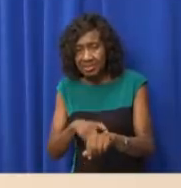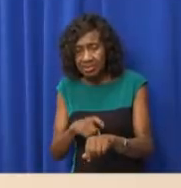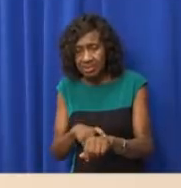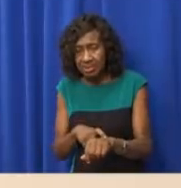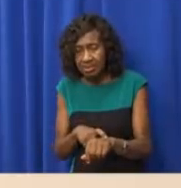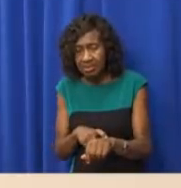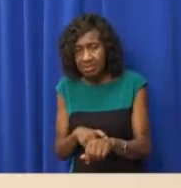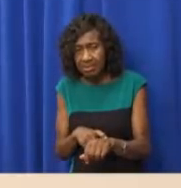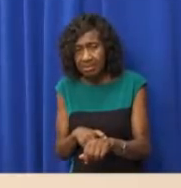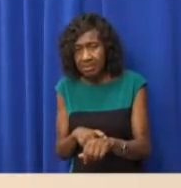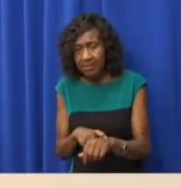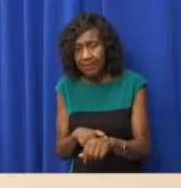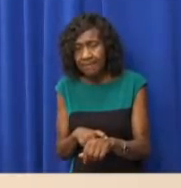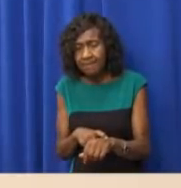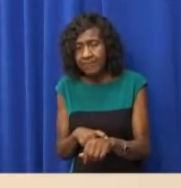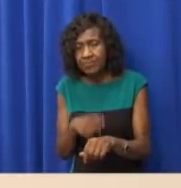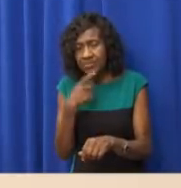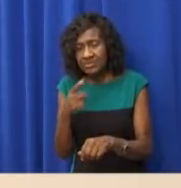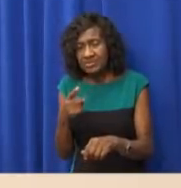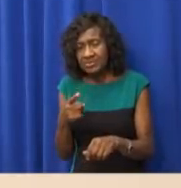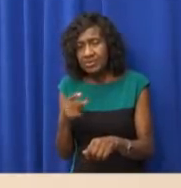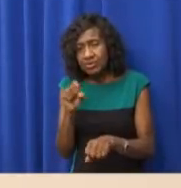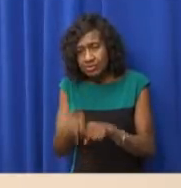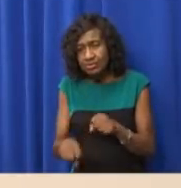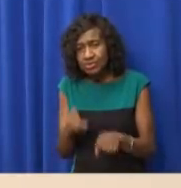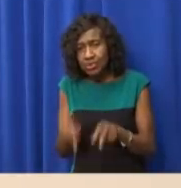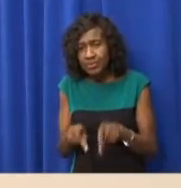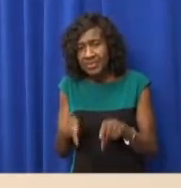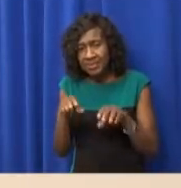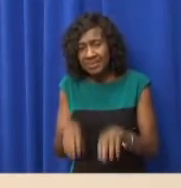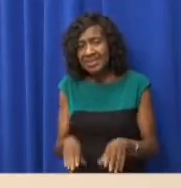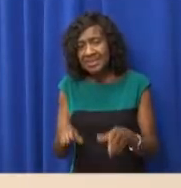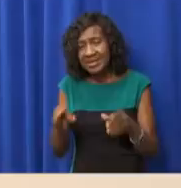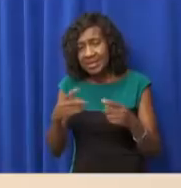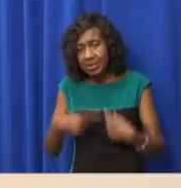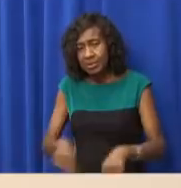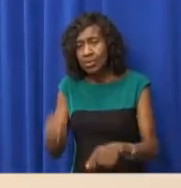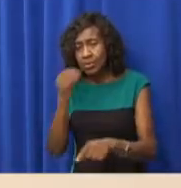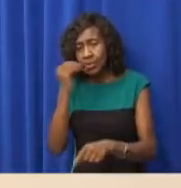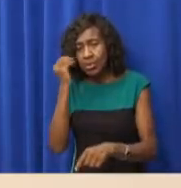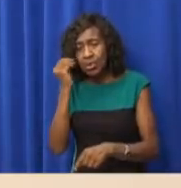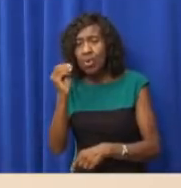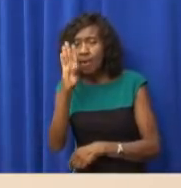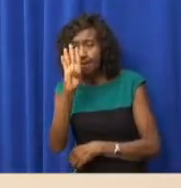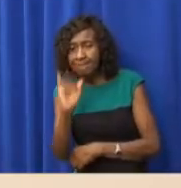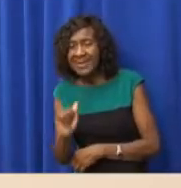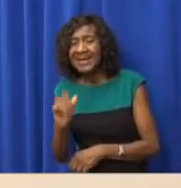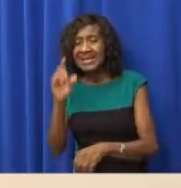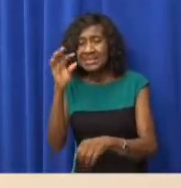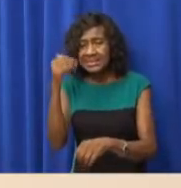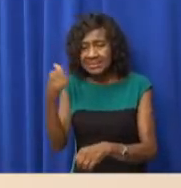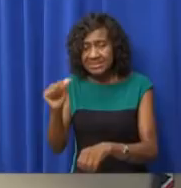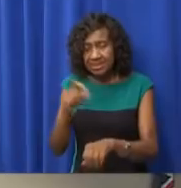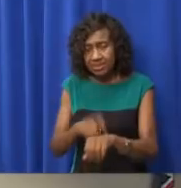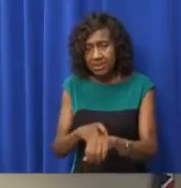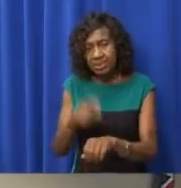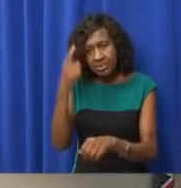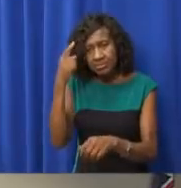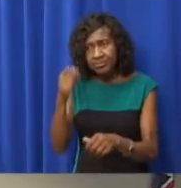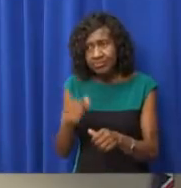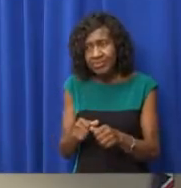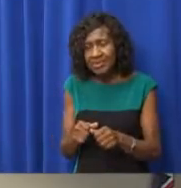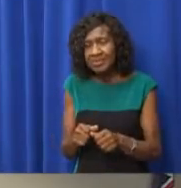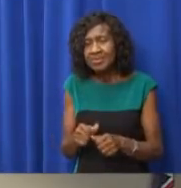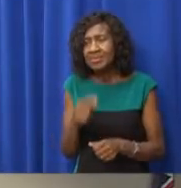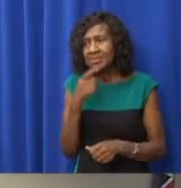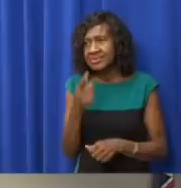and get home by 10. Okay. I'm sure that answers the question. Before we go, just a reminder about And